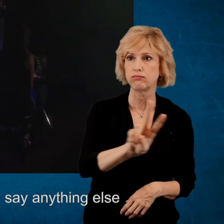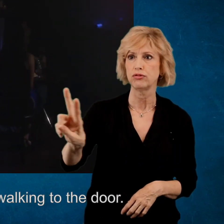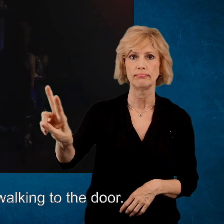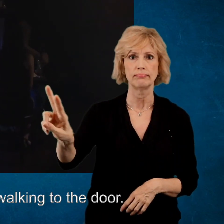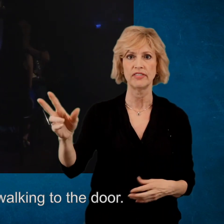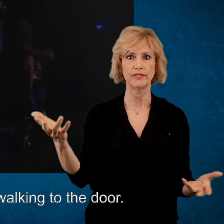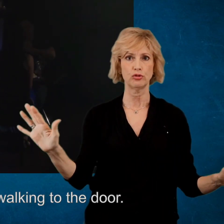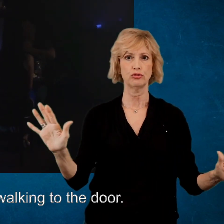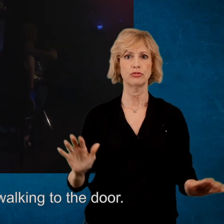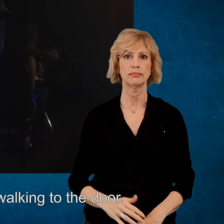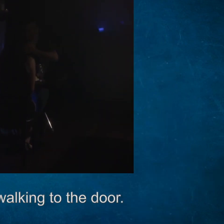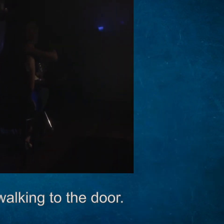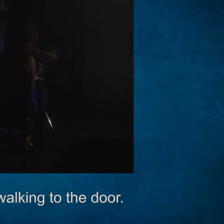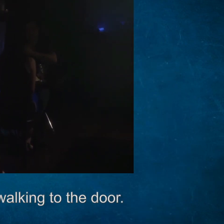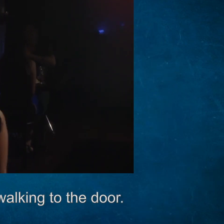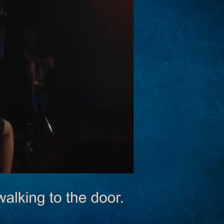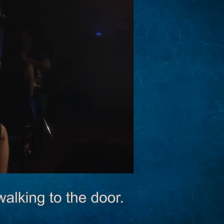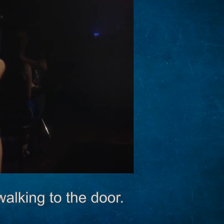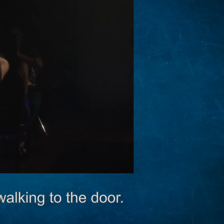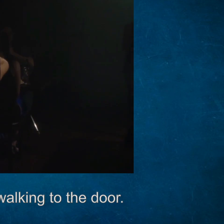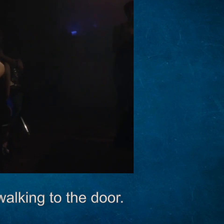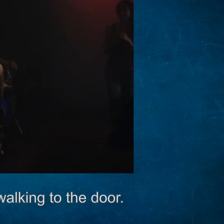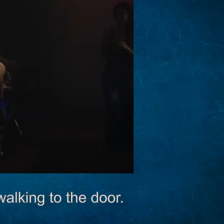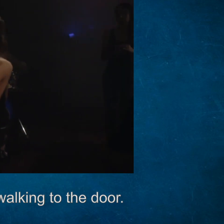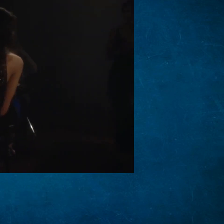they were up and walking to the door.